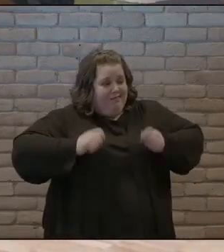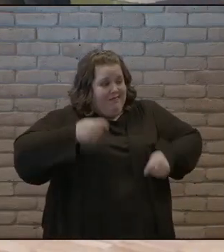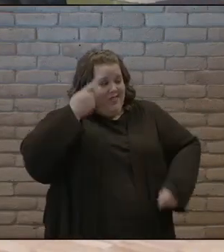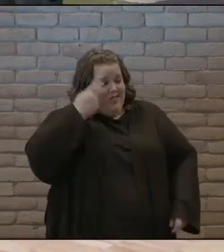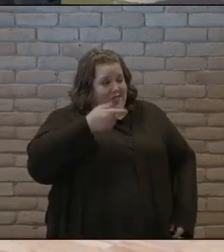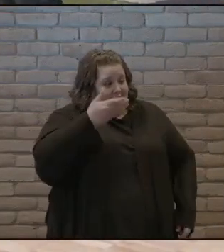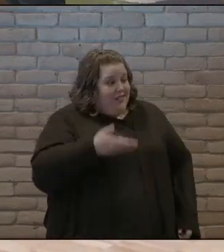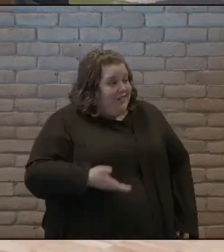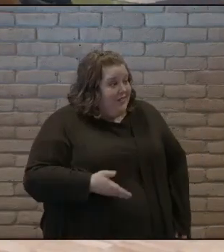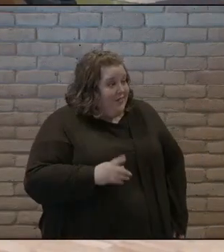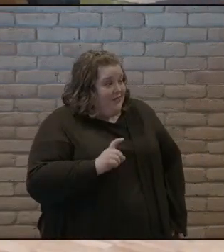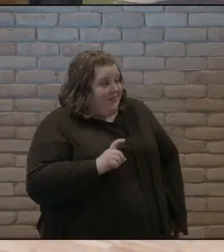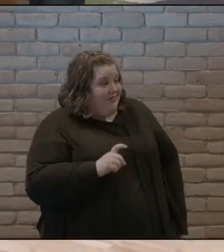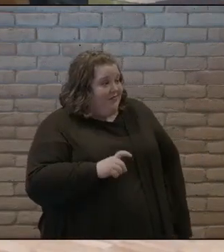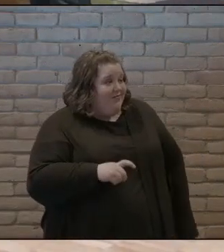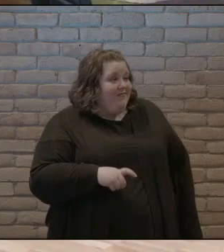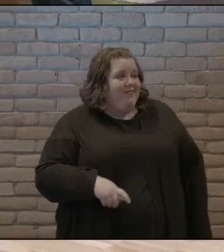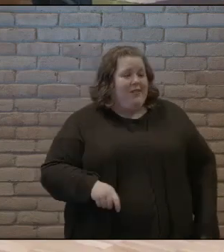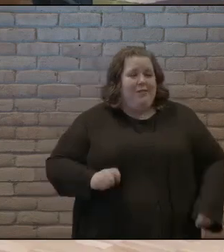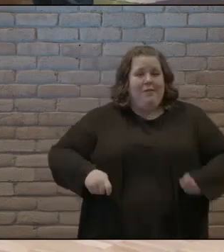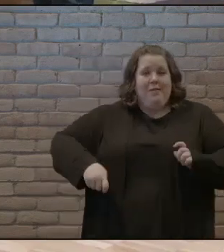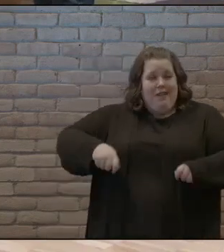I play for you,